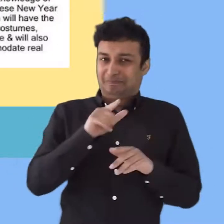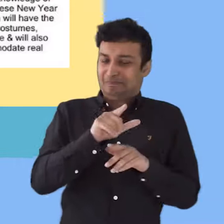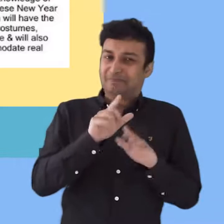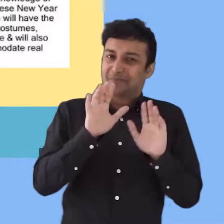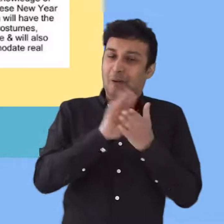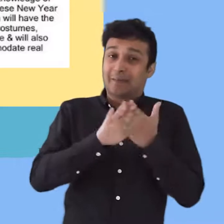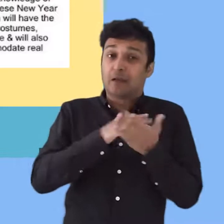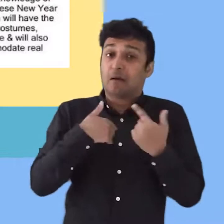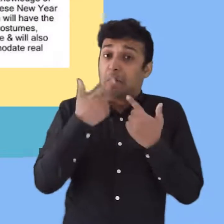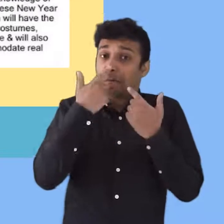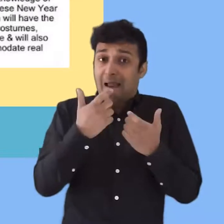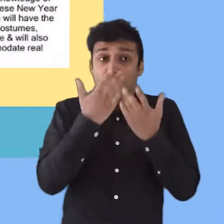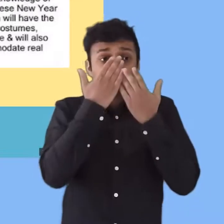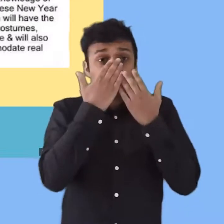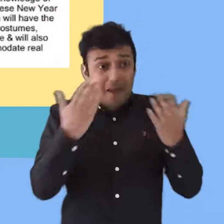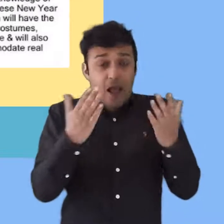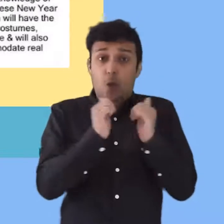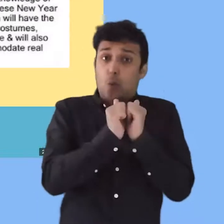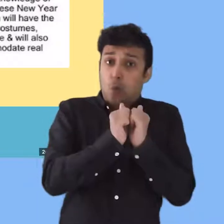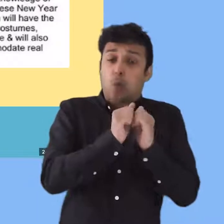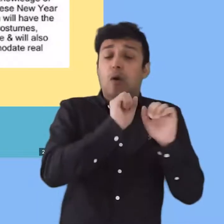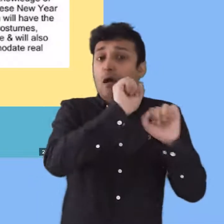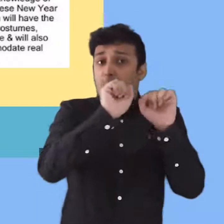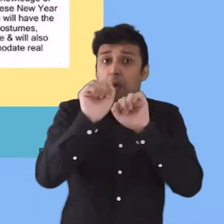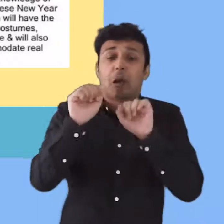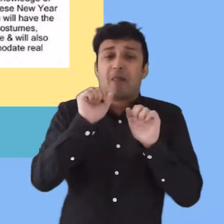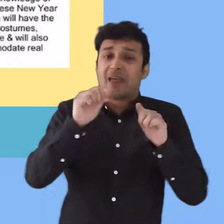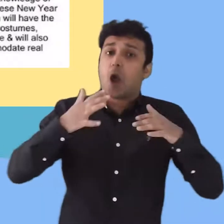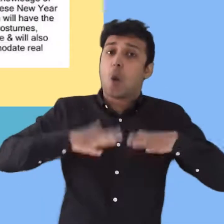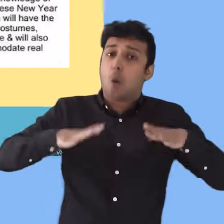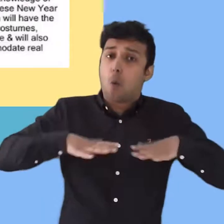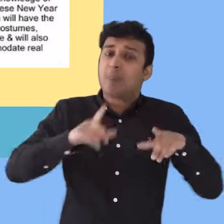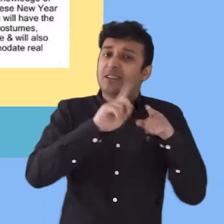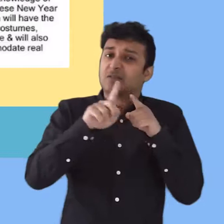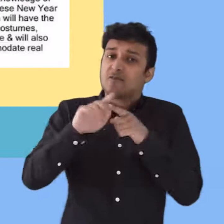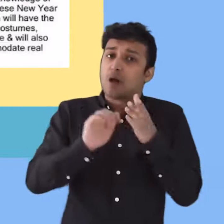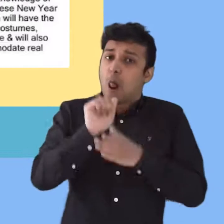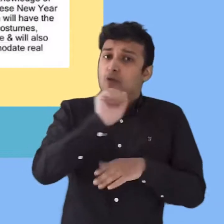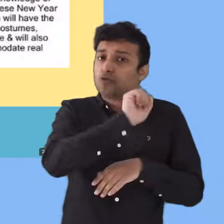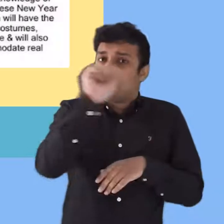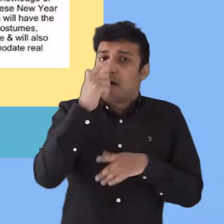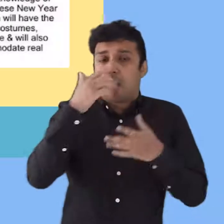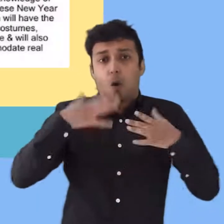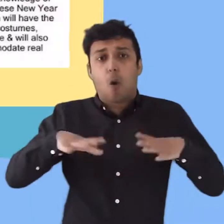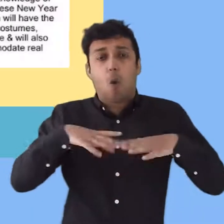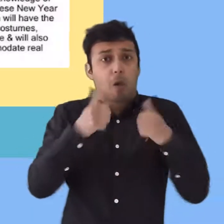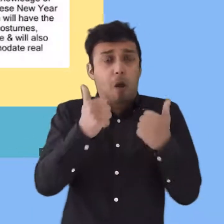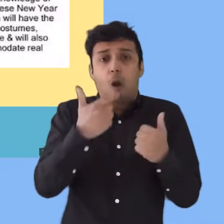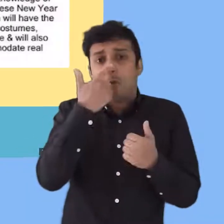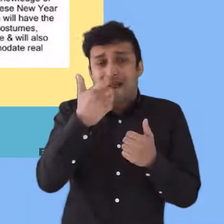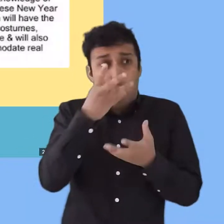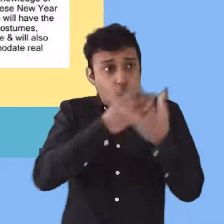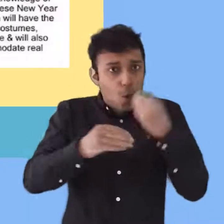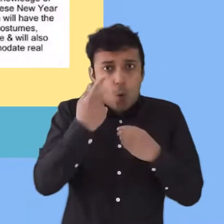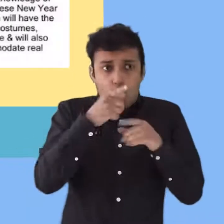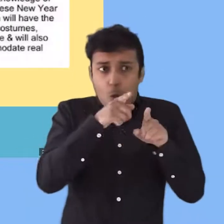respect and appreciate the costumes and learn about, not the costumes, like the clothing, and learn about the clothing, but please don't